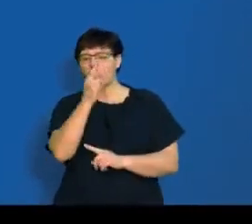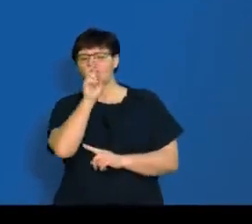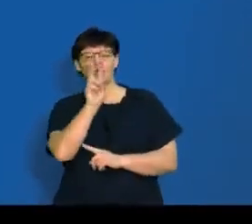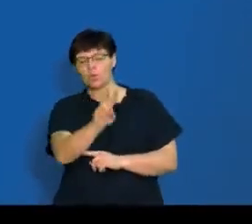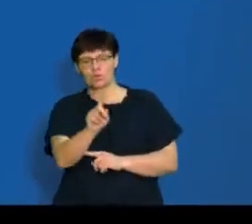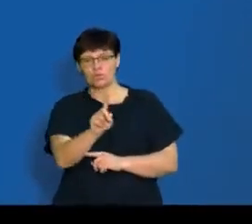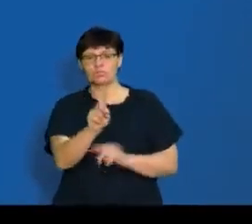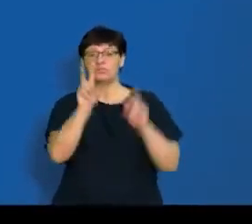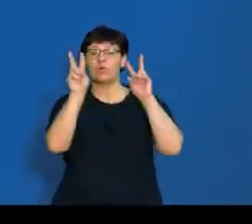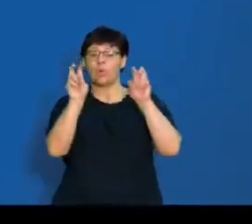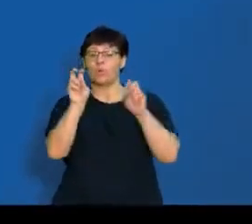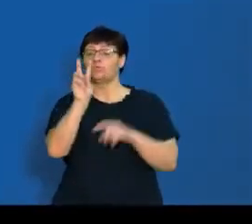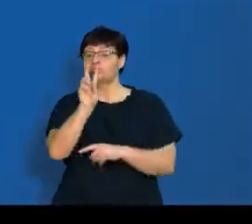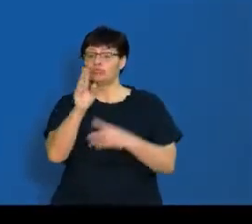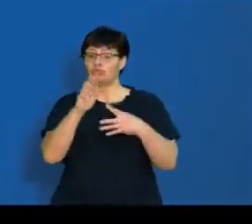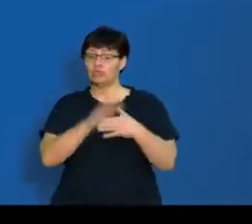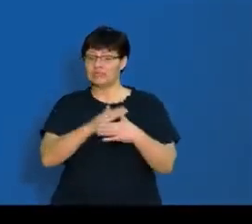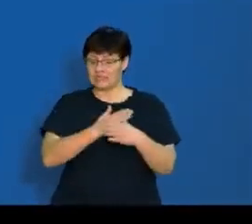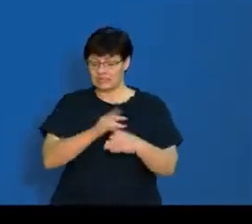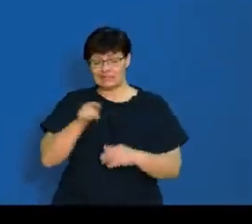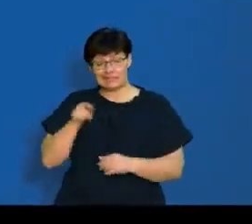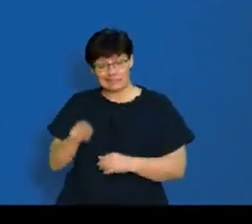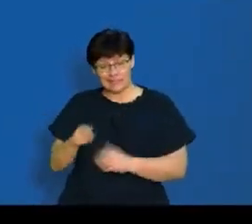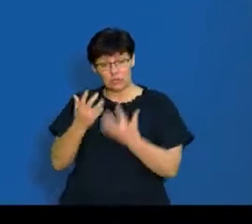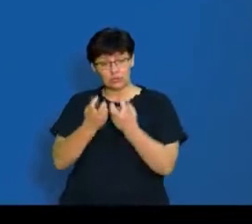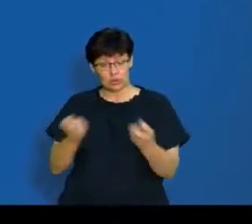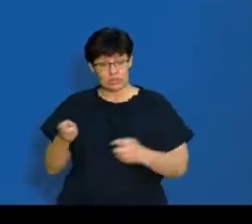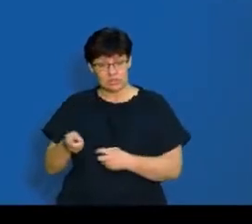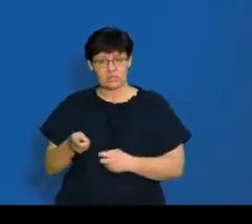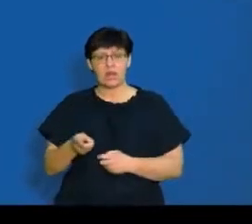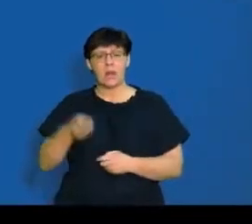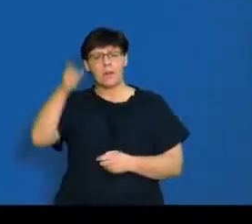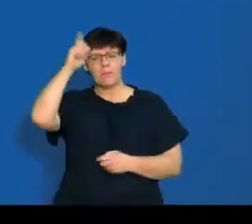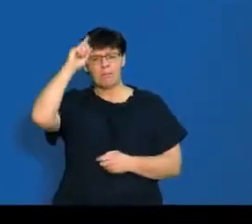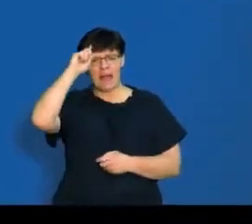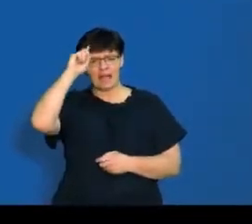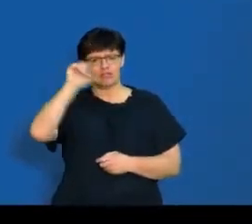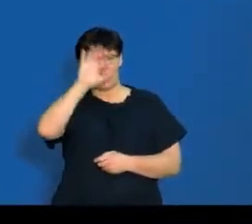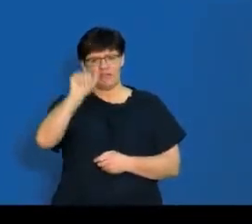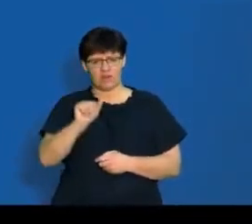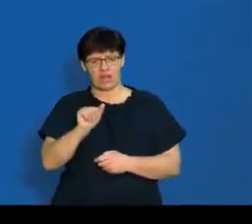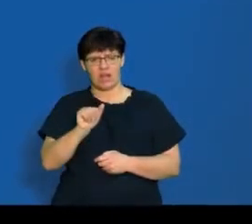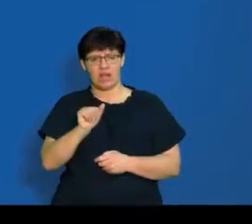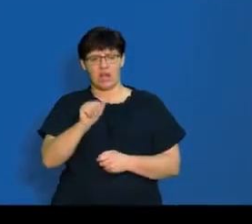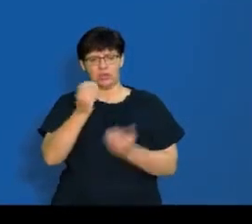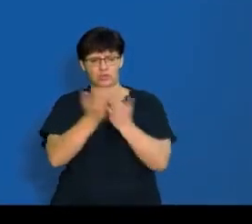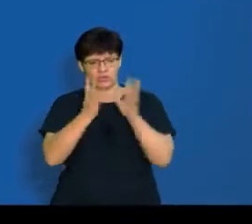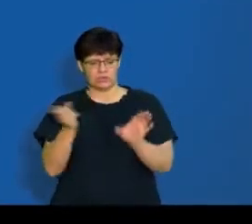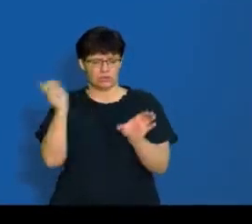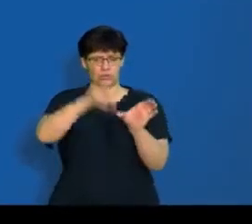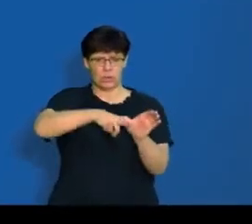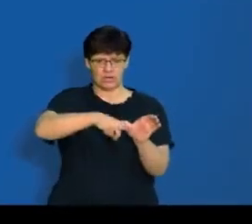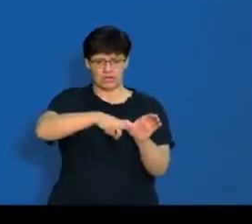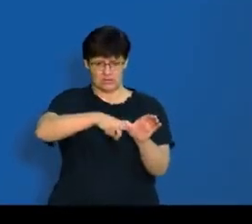was, quote, 2 reasons from the source about what prompted Black South African students to join NUSAS. Okay, I'm not going